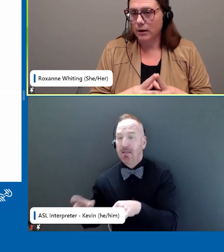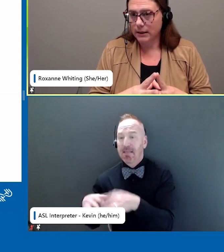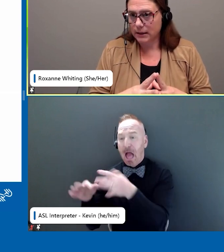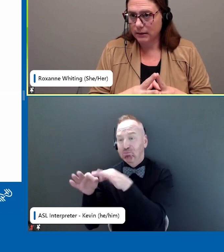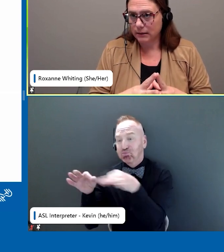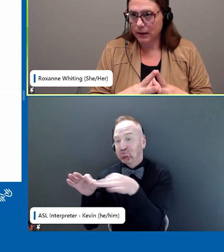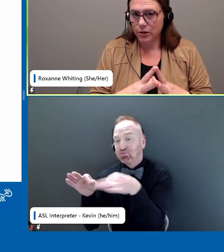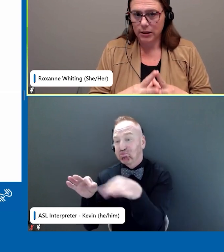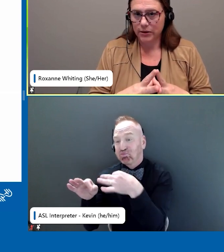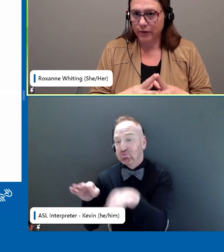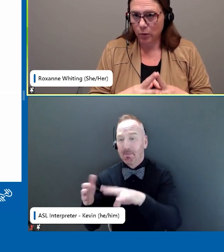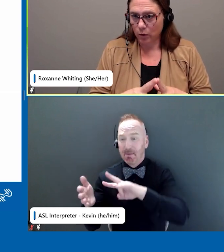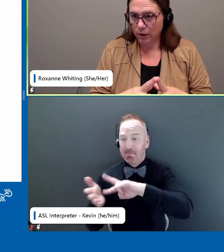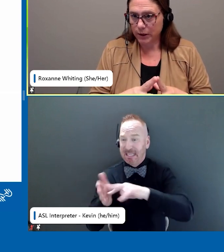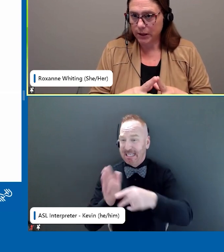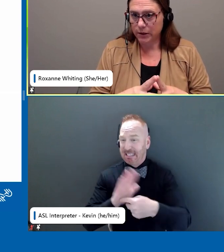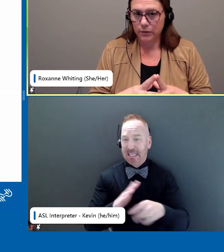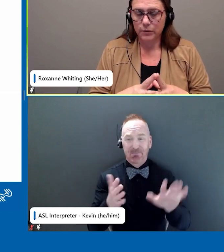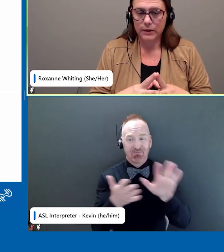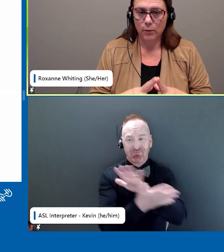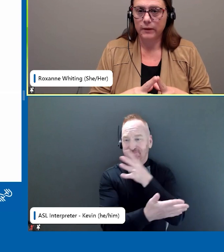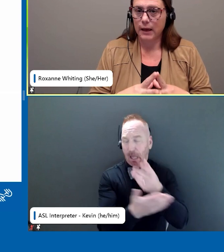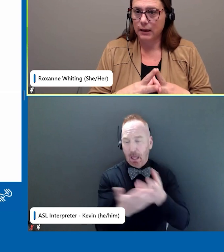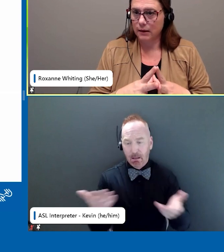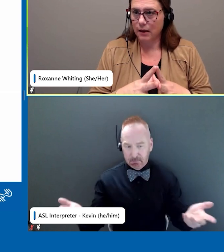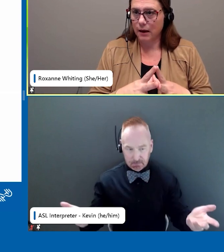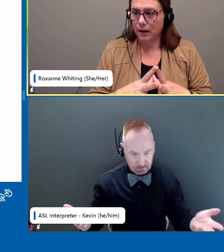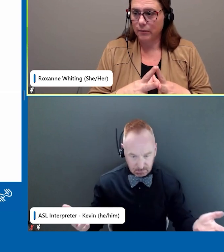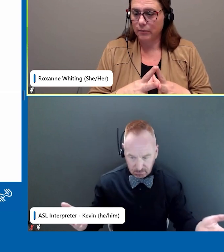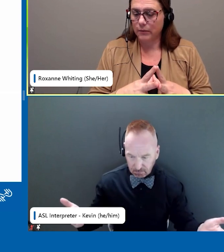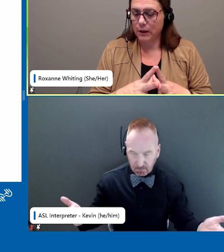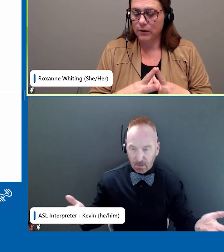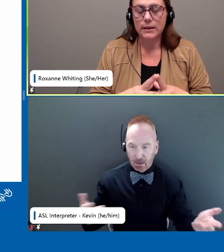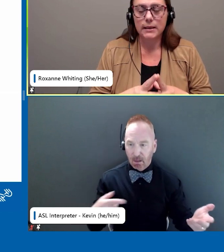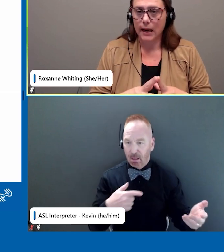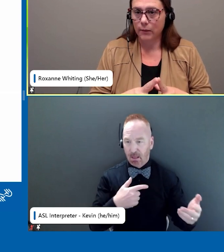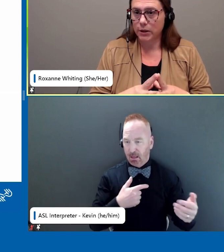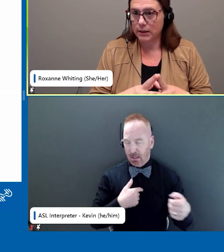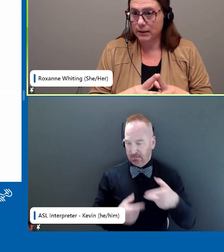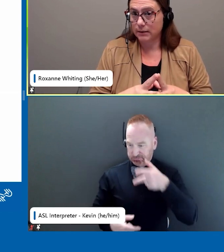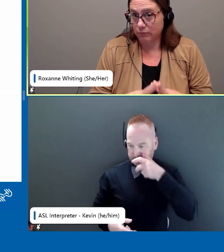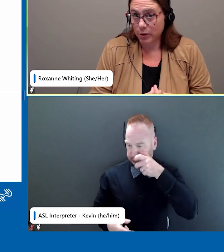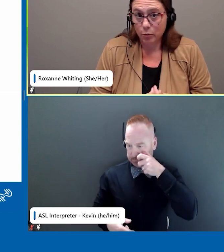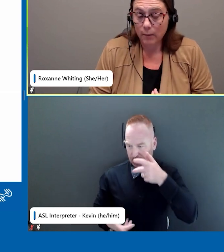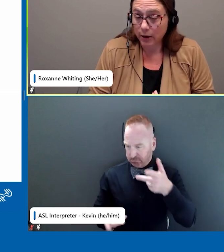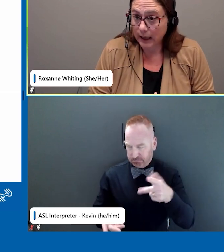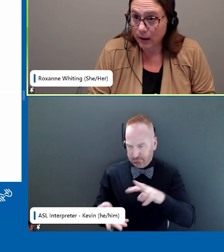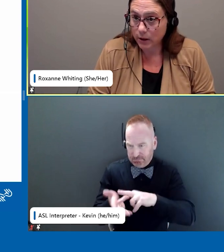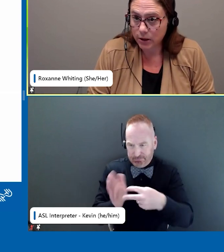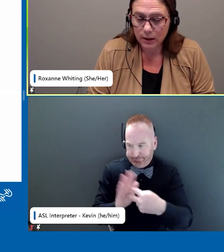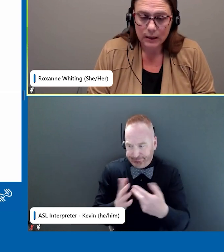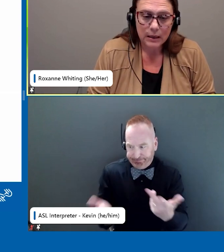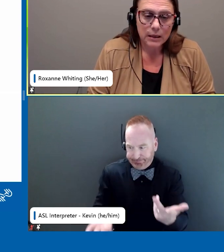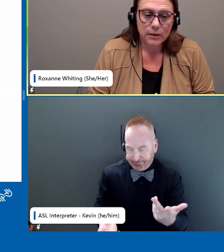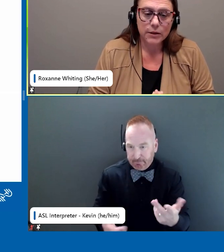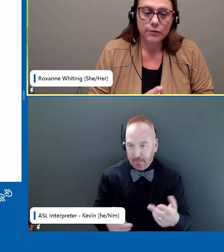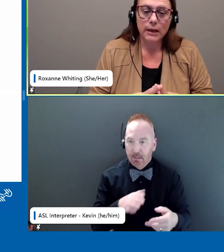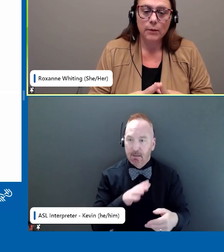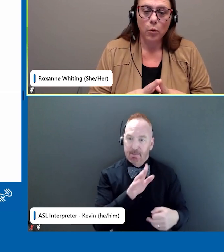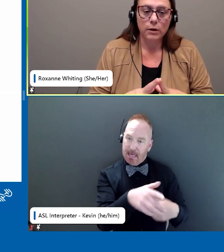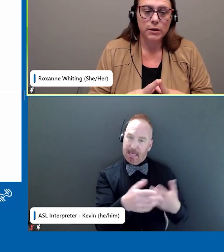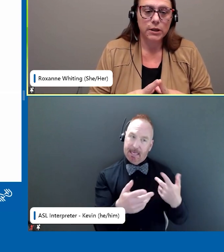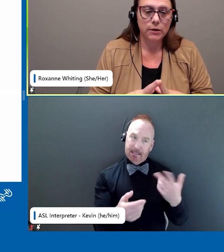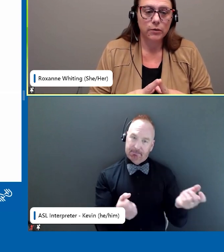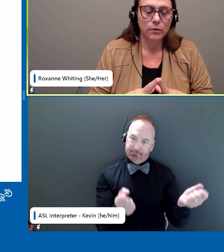get lost in just the written word to someone that uses sign language as their primary language. So it's